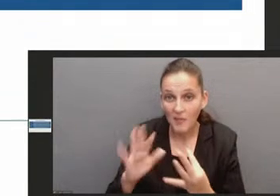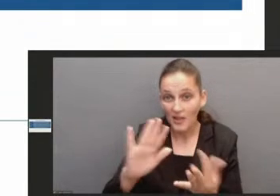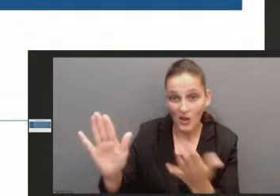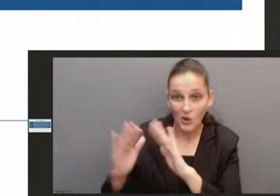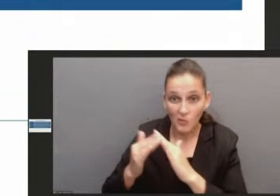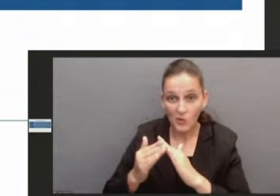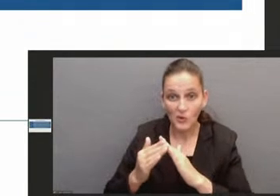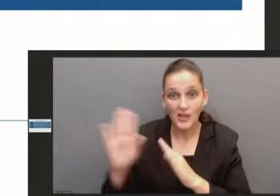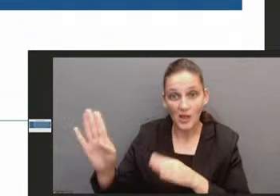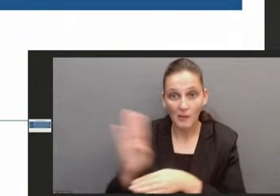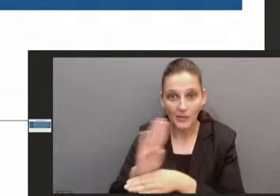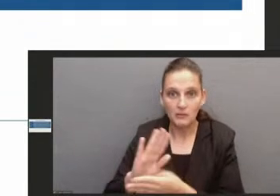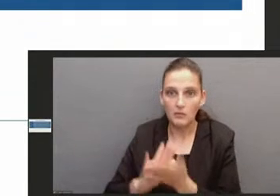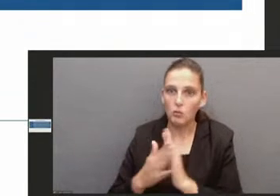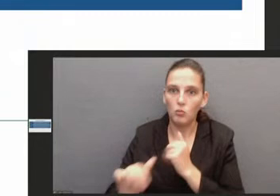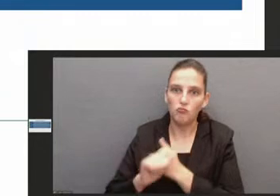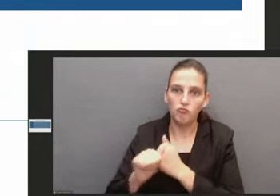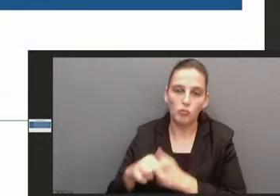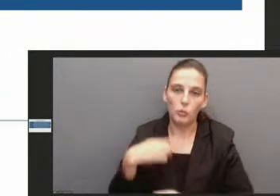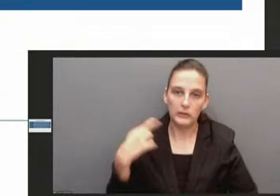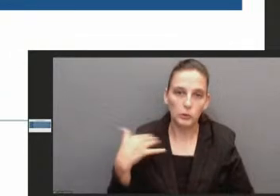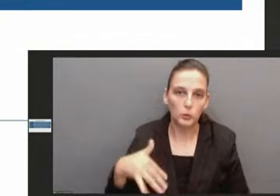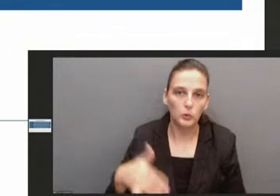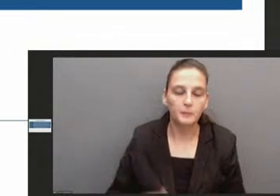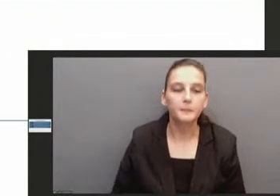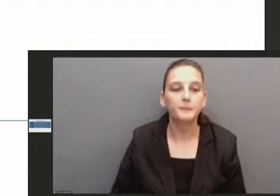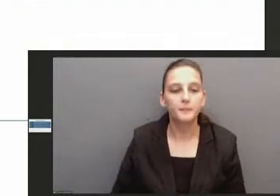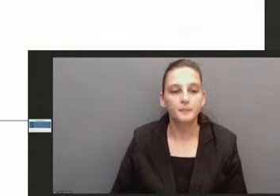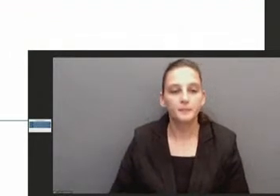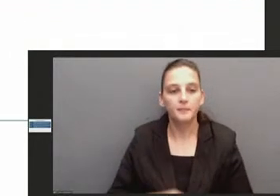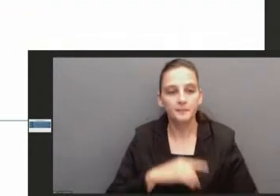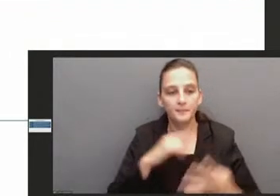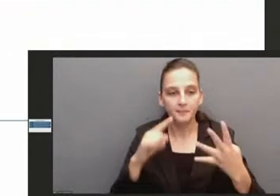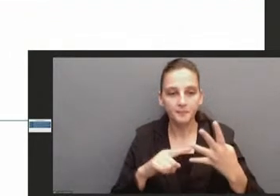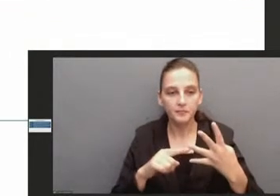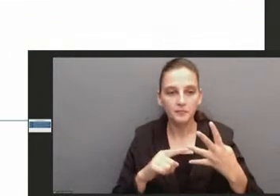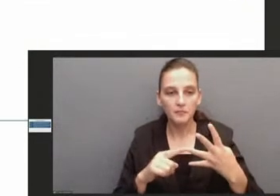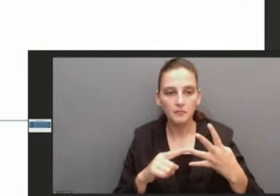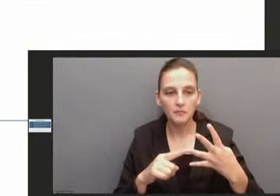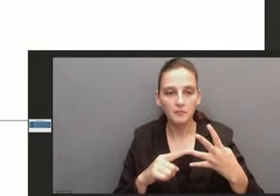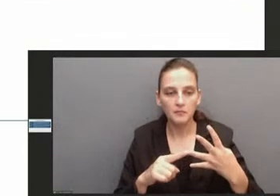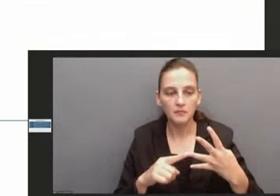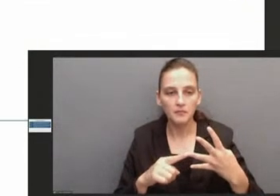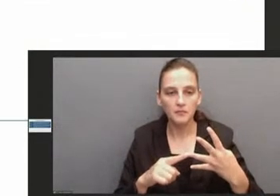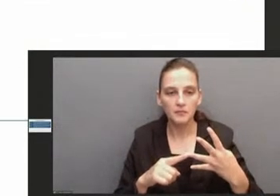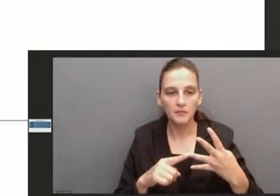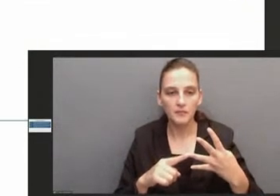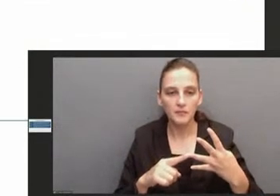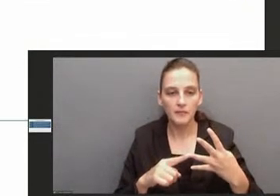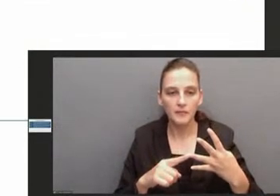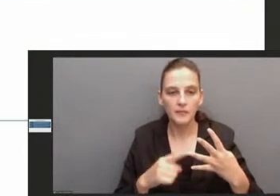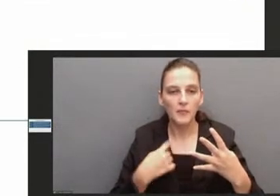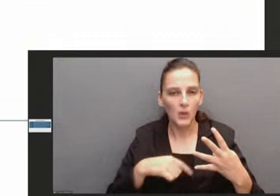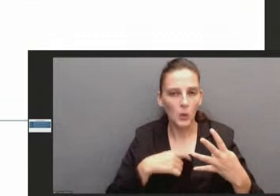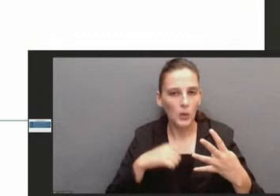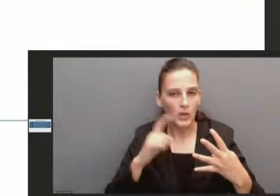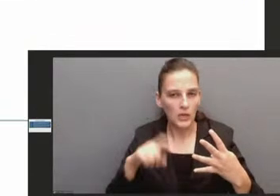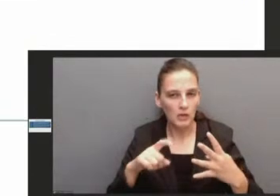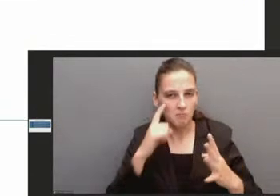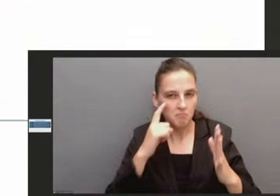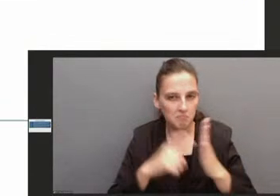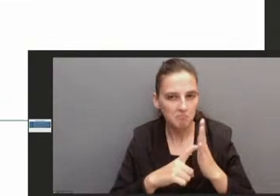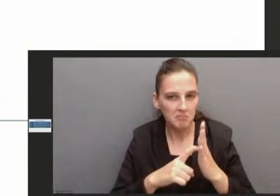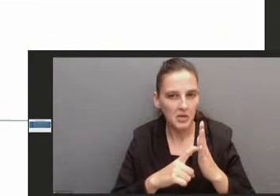businesses at risk. Third, our problem statement focuses on the need to recognize the national